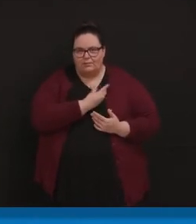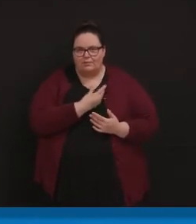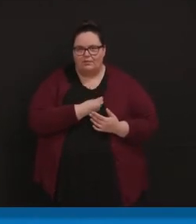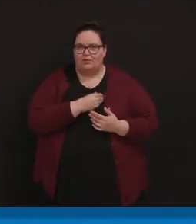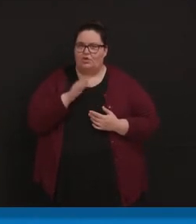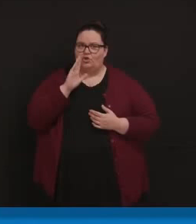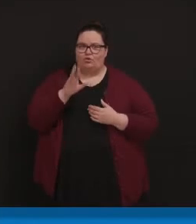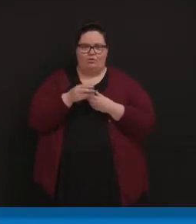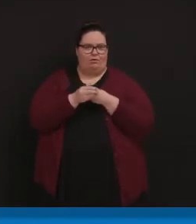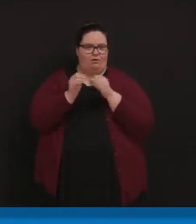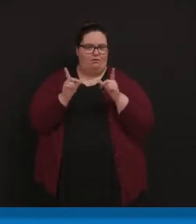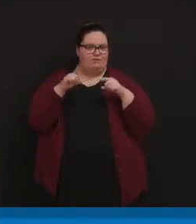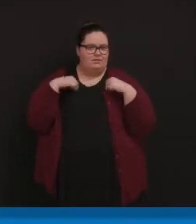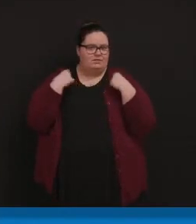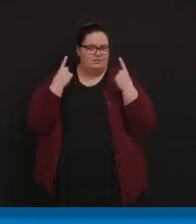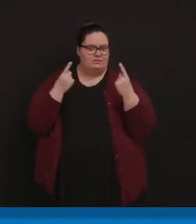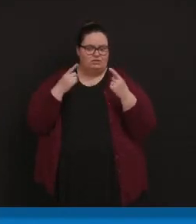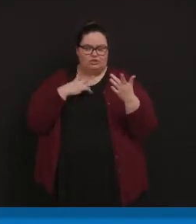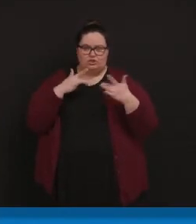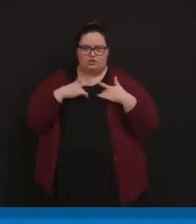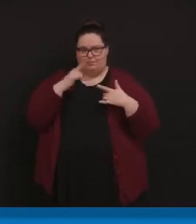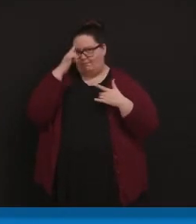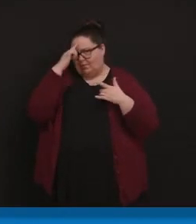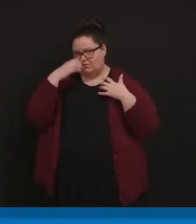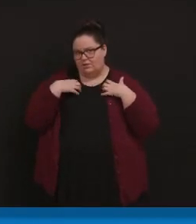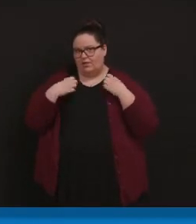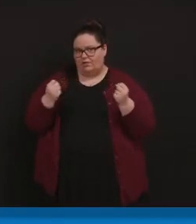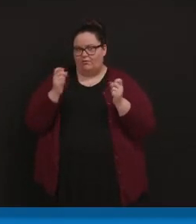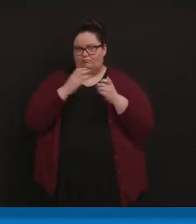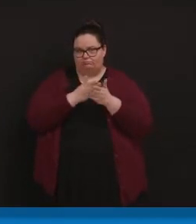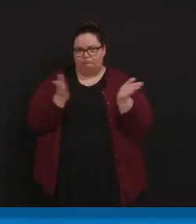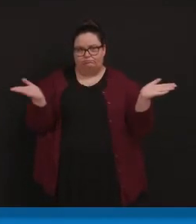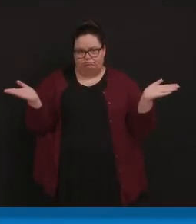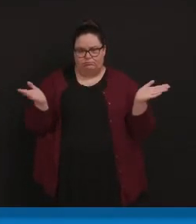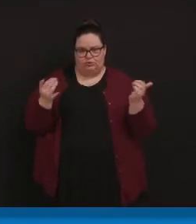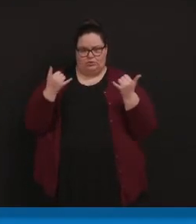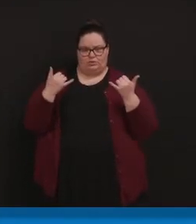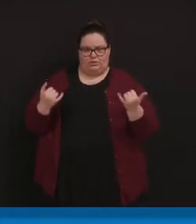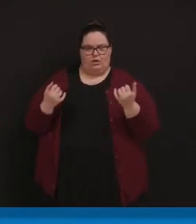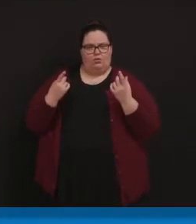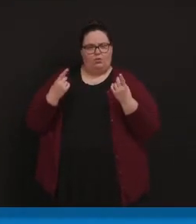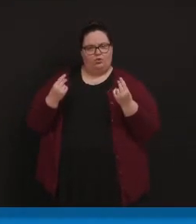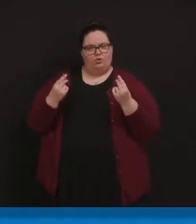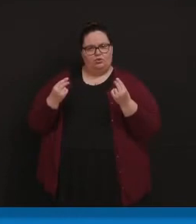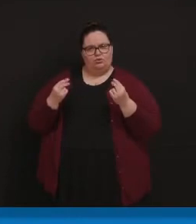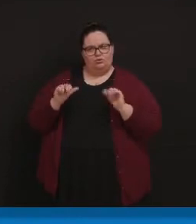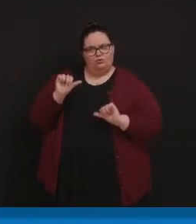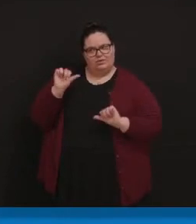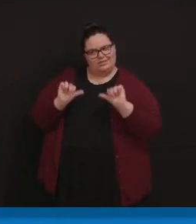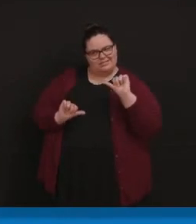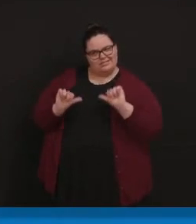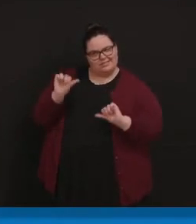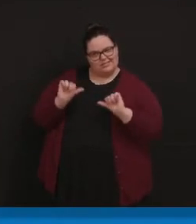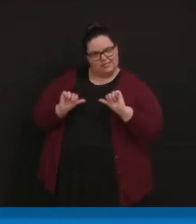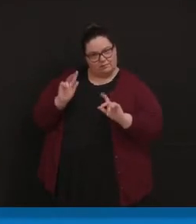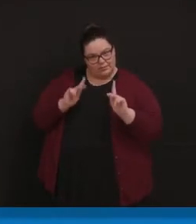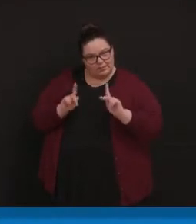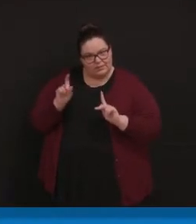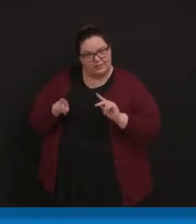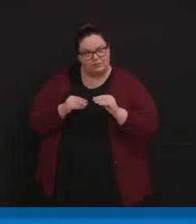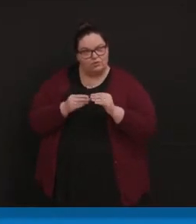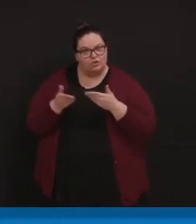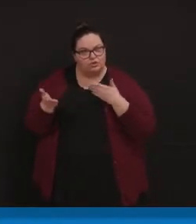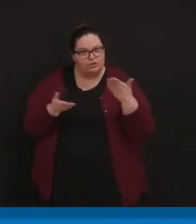has expressed concern for the mental health of New Brunswickers. So what's being done right now to assess that need and